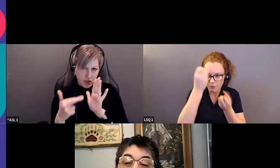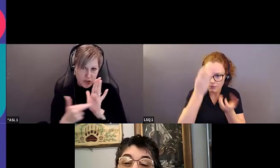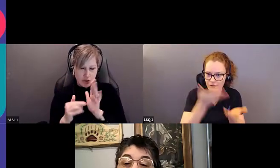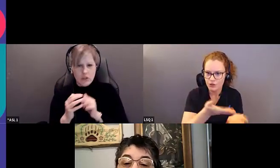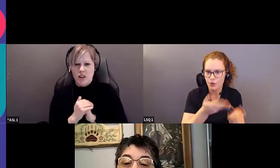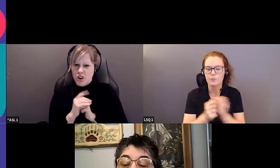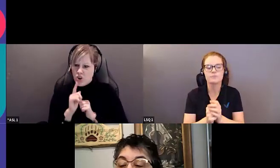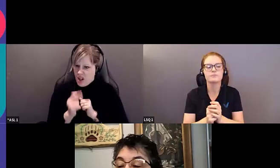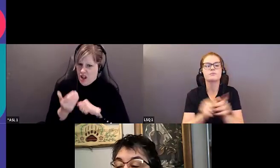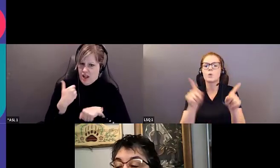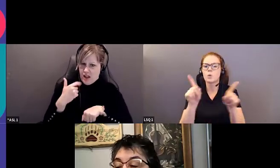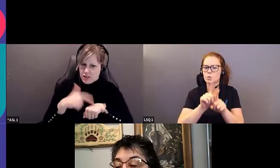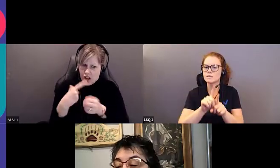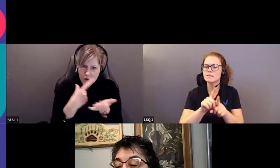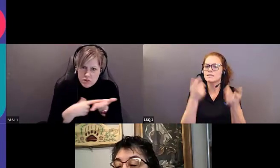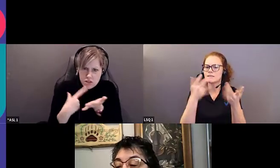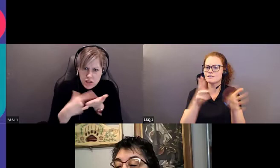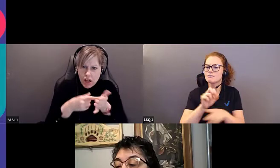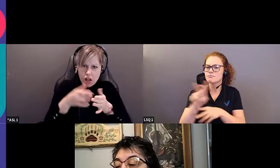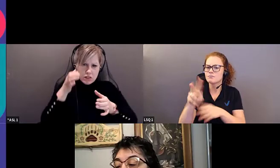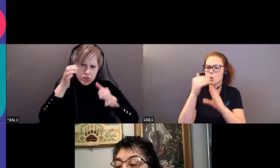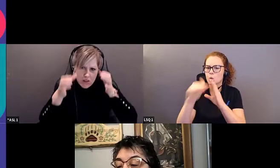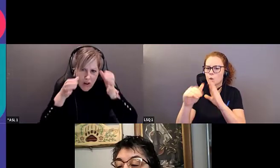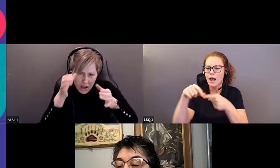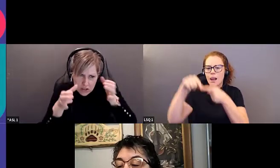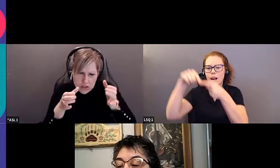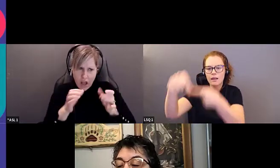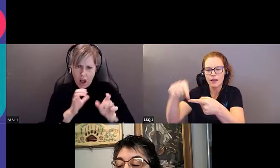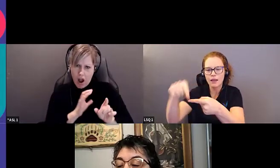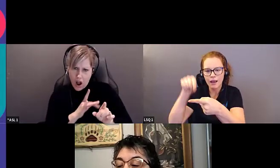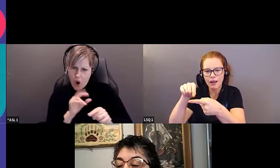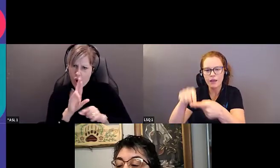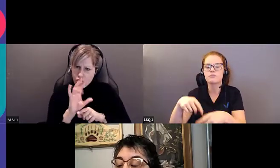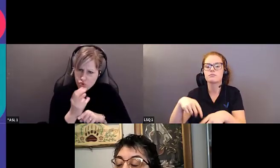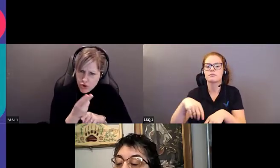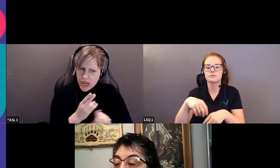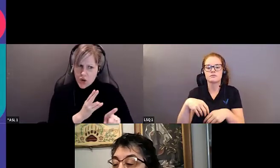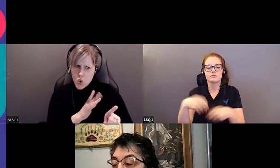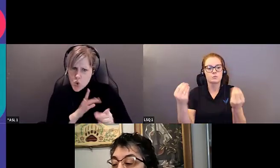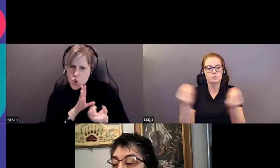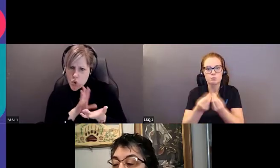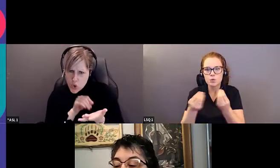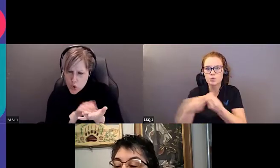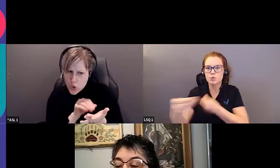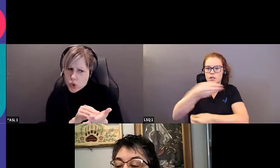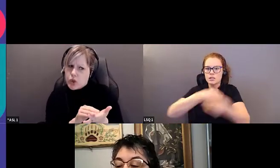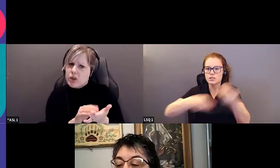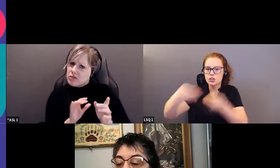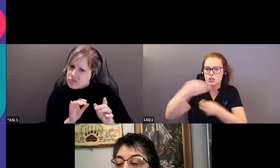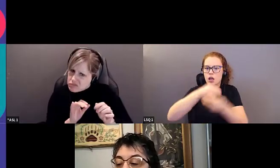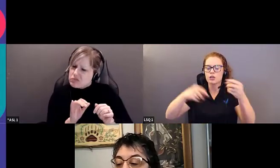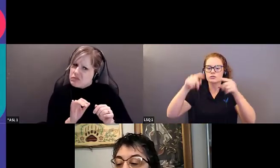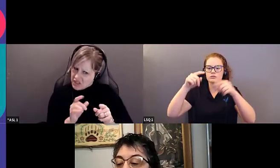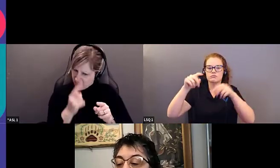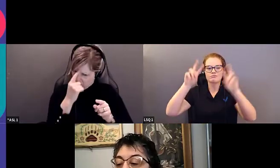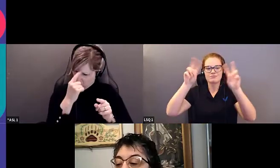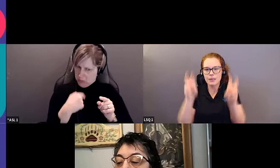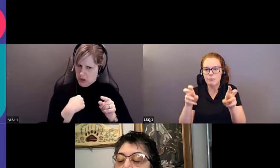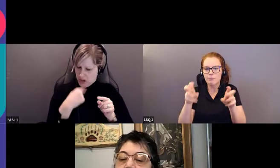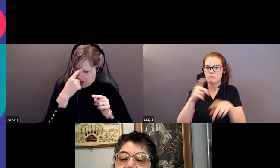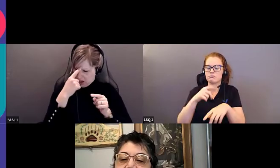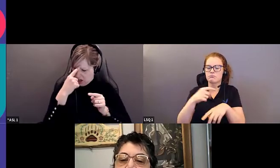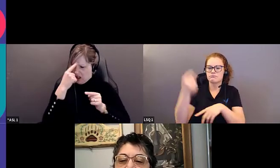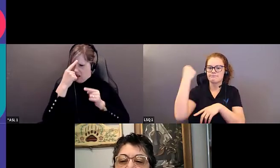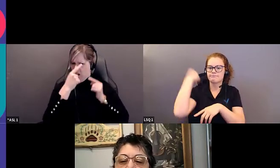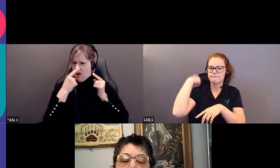and thought-provoking concepts that were shared during the previous session. One that truly resonated for me was